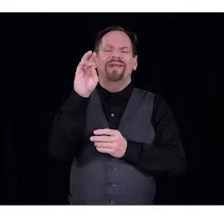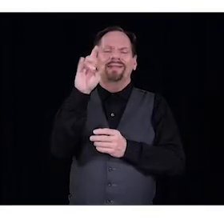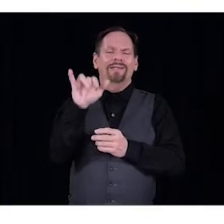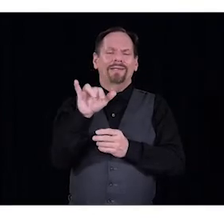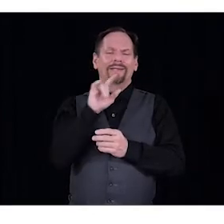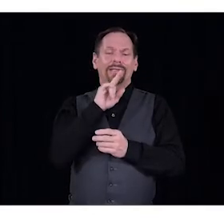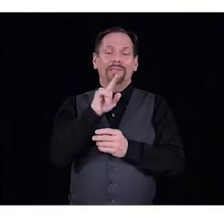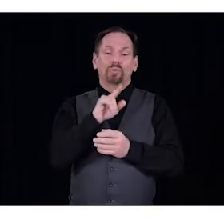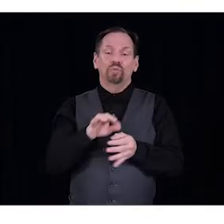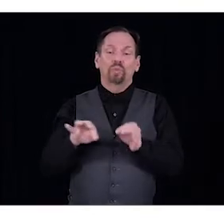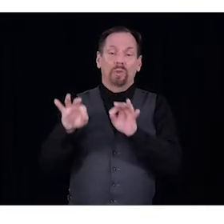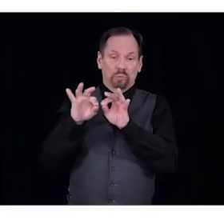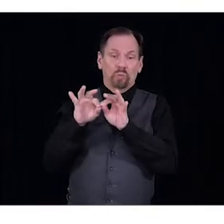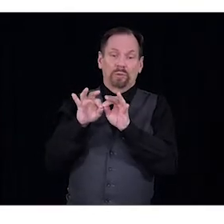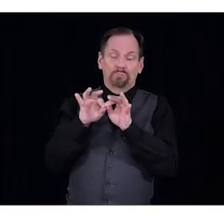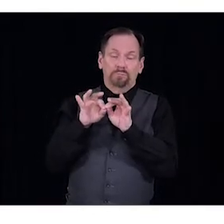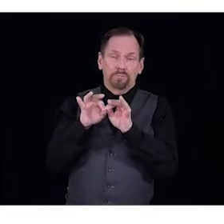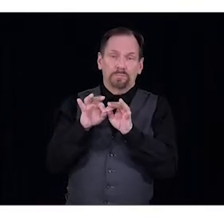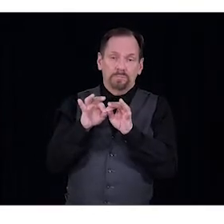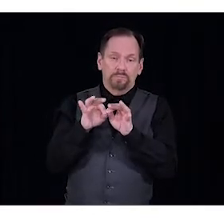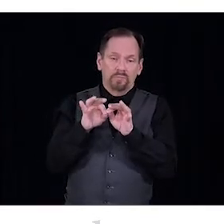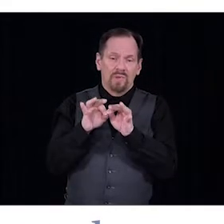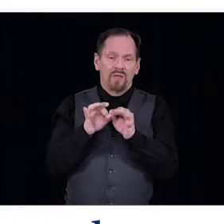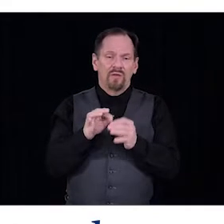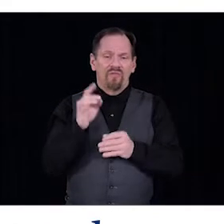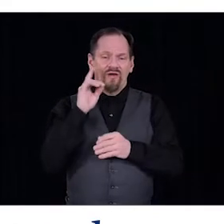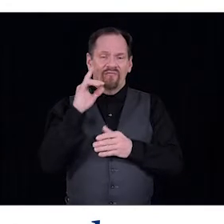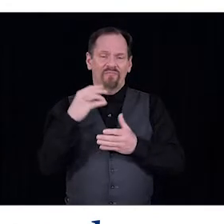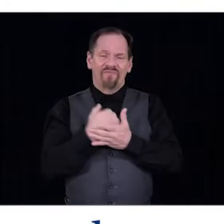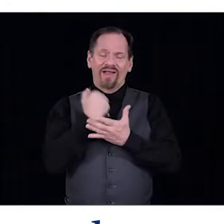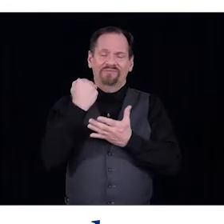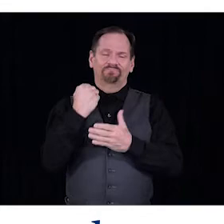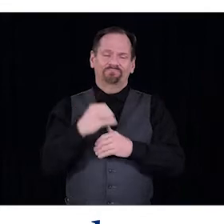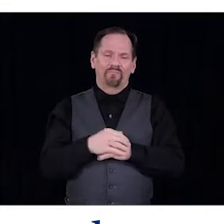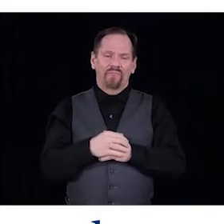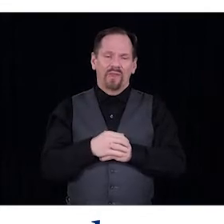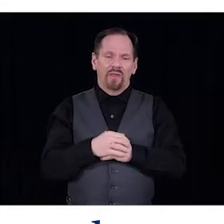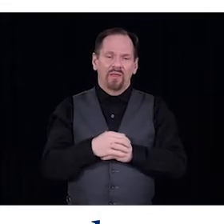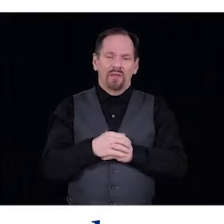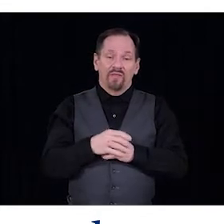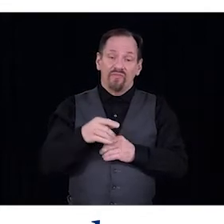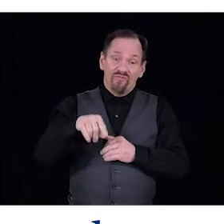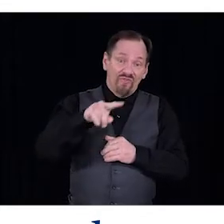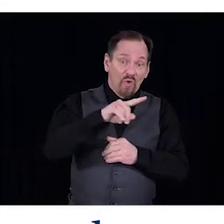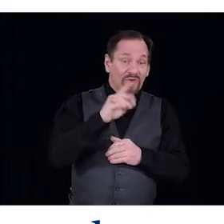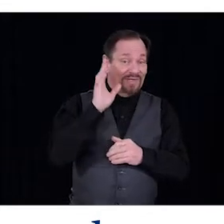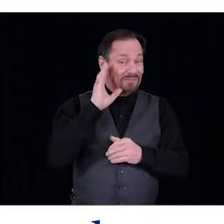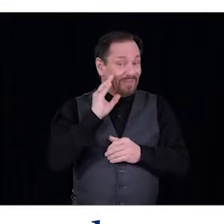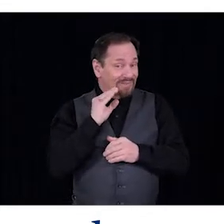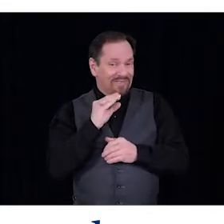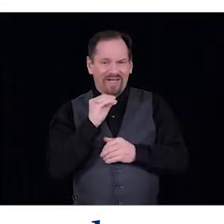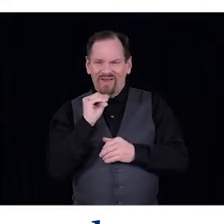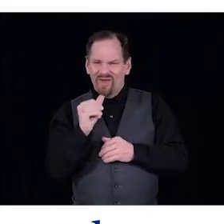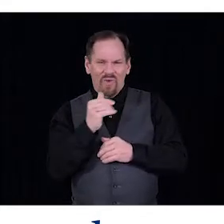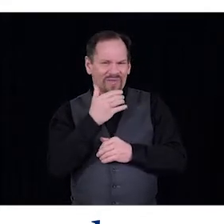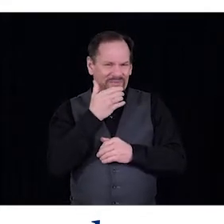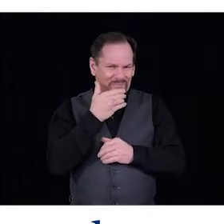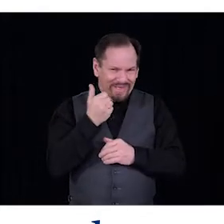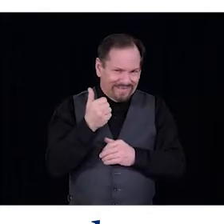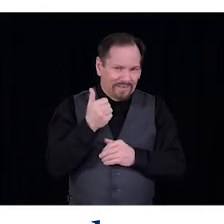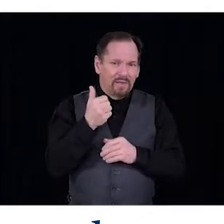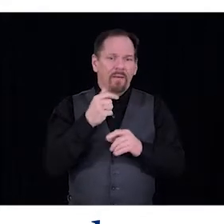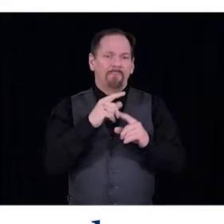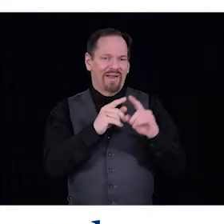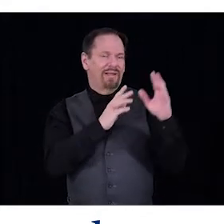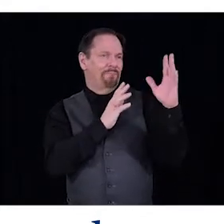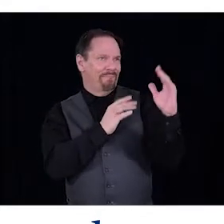worthy to be thought of as immediate advantage. Those ventures are not always the most sagacious that expect a return